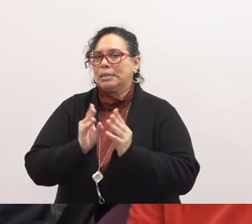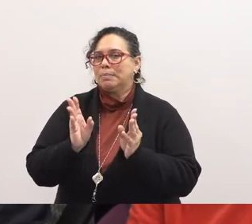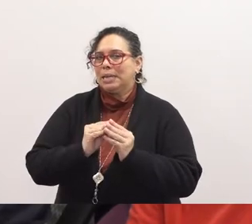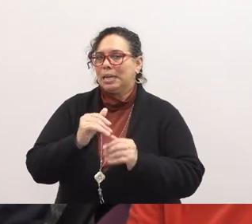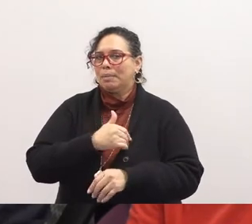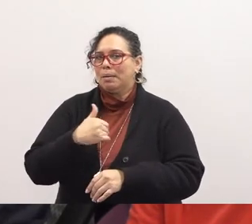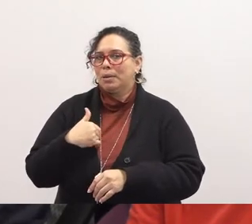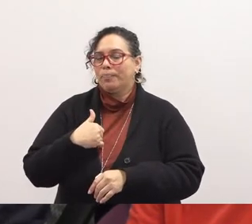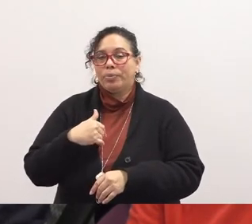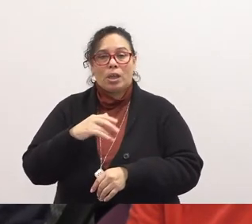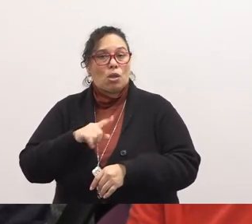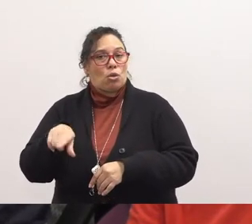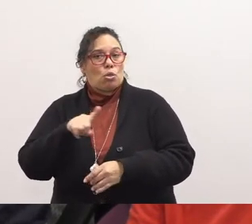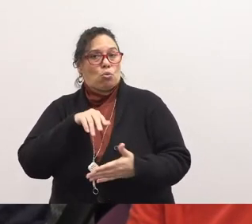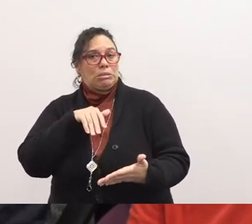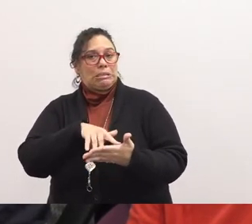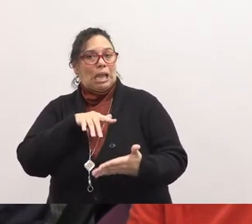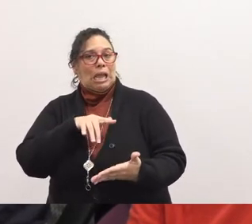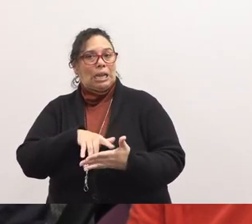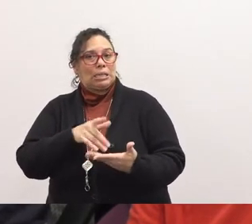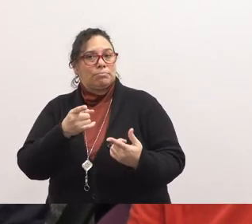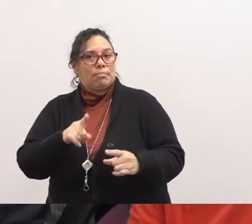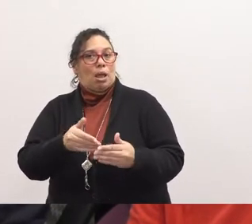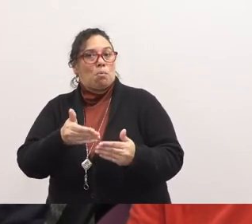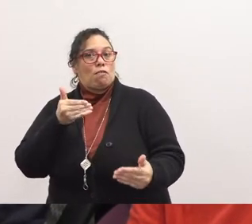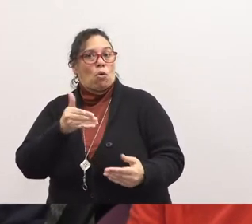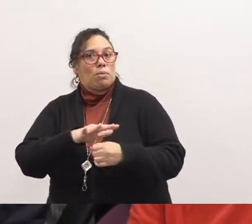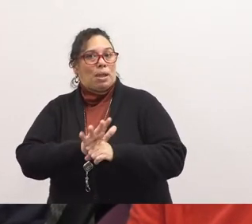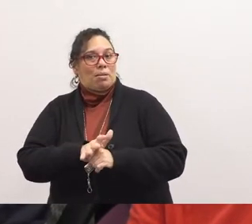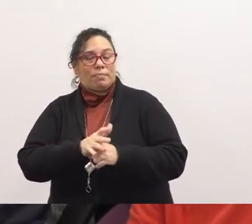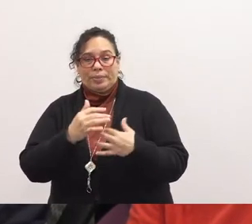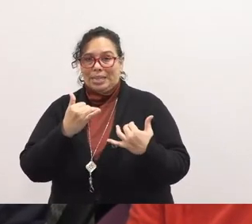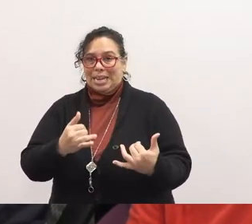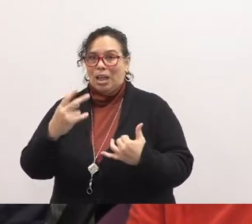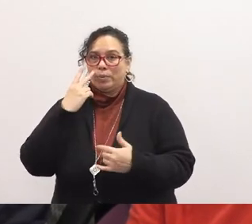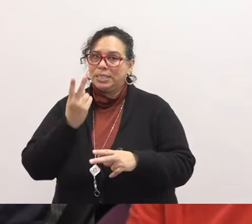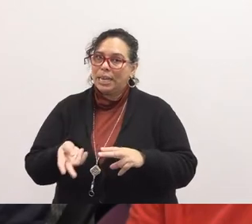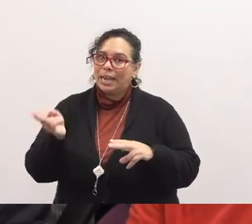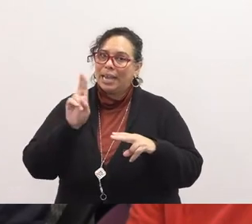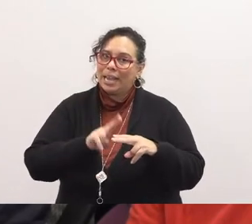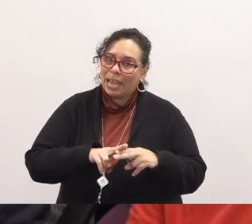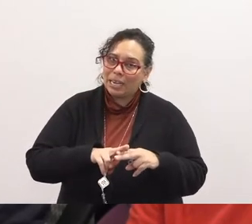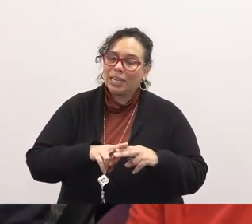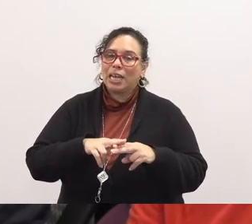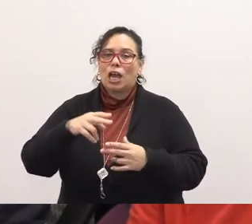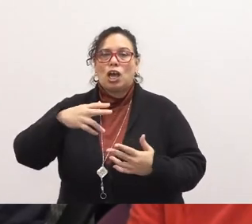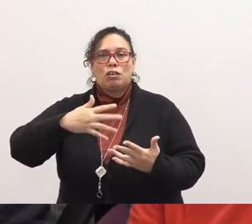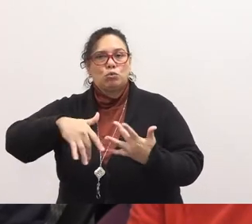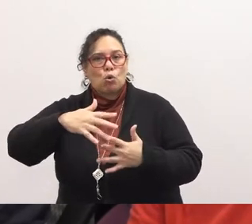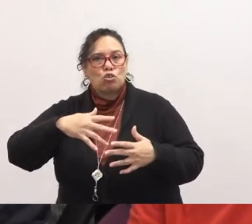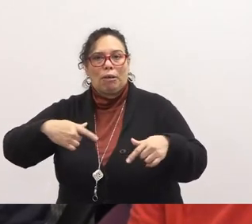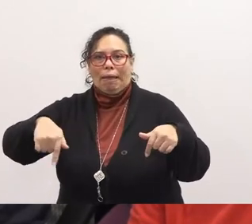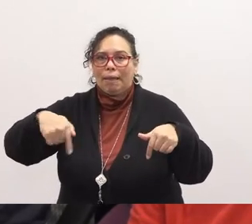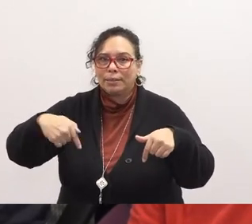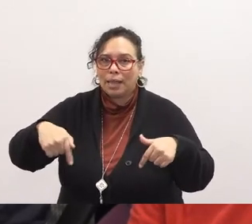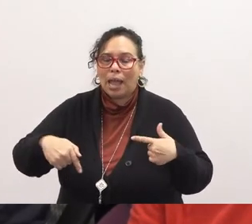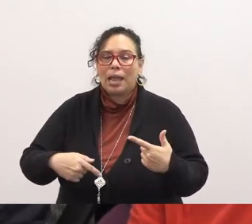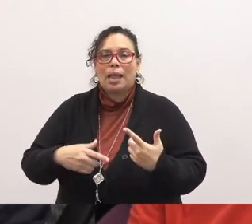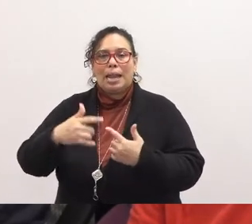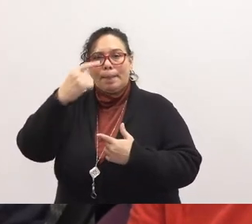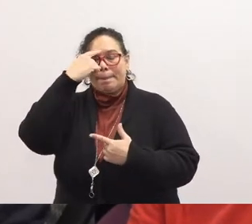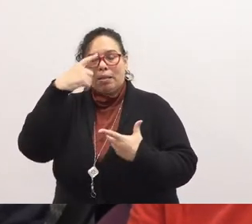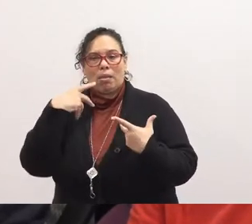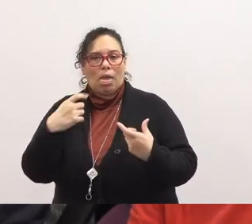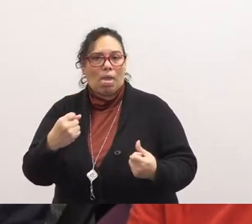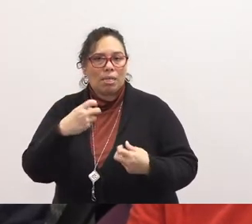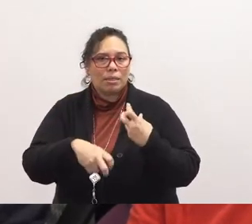these studies were done prior to the pandemic, where we now see an increase of social anxiety and additional mental health